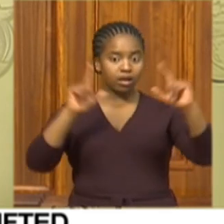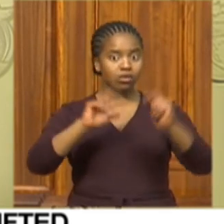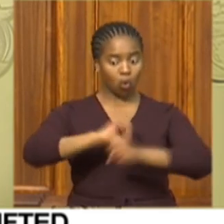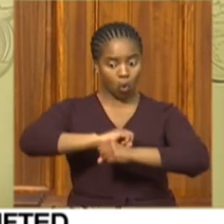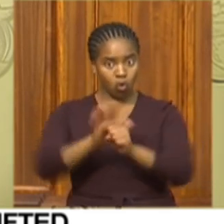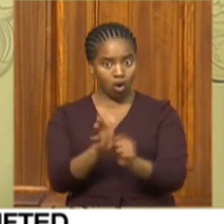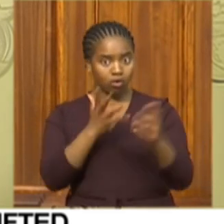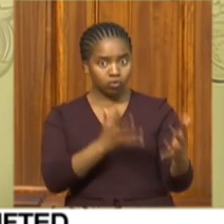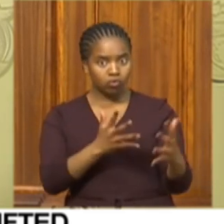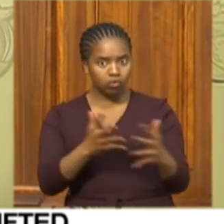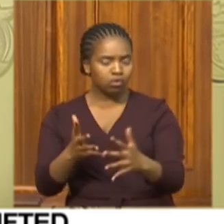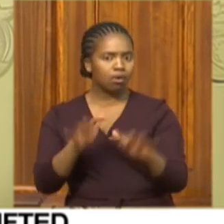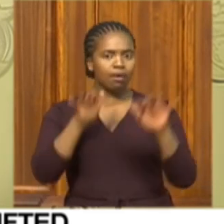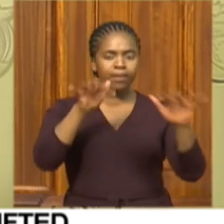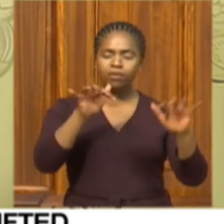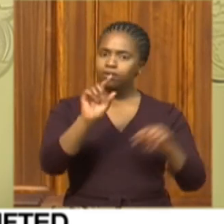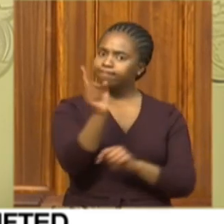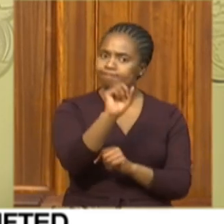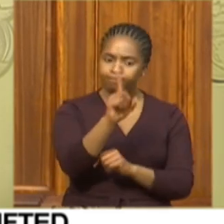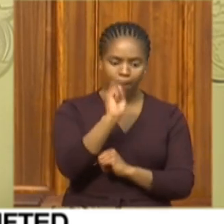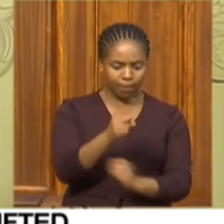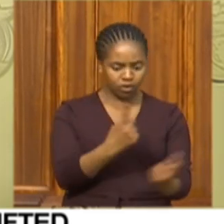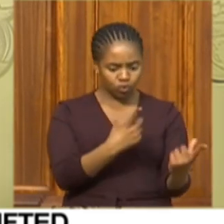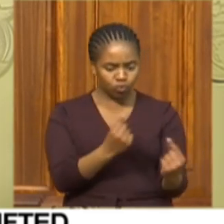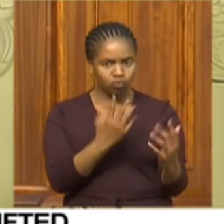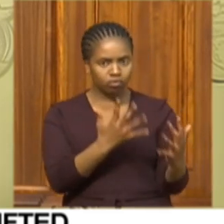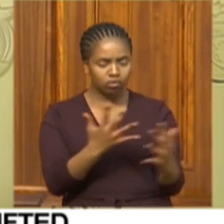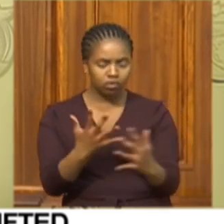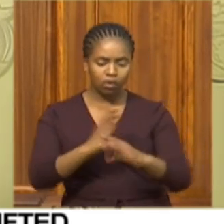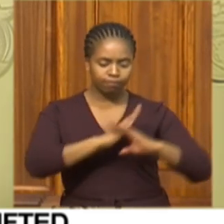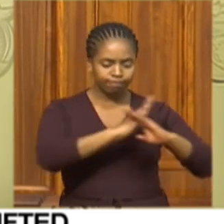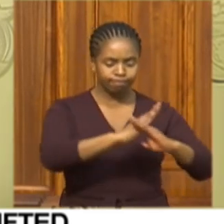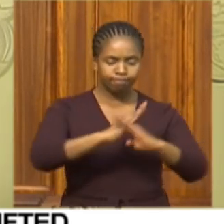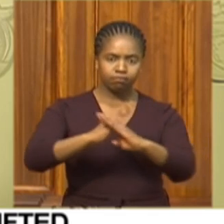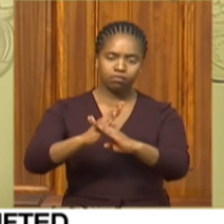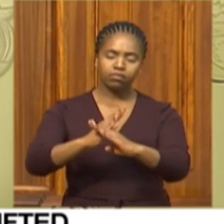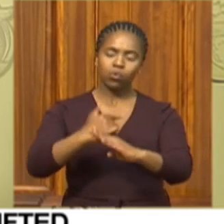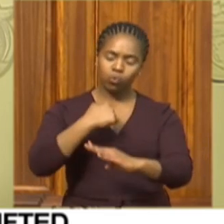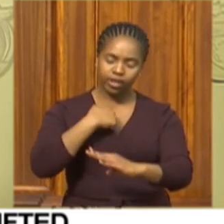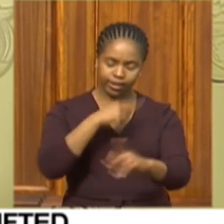mobilizing people to take action to prevent the spread of the virus.